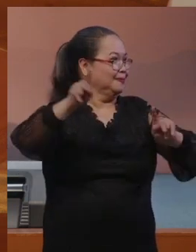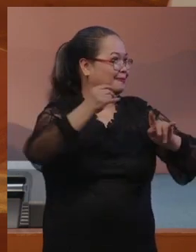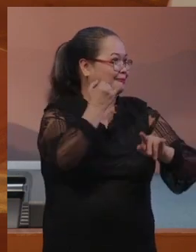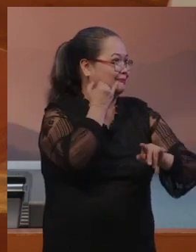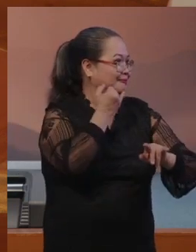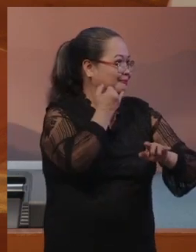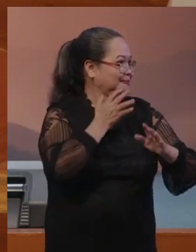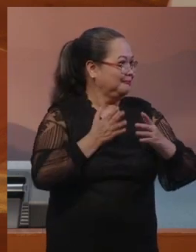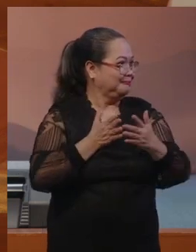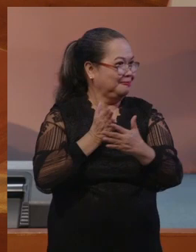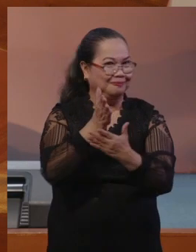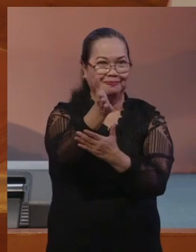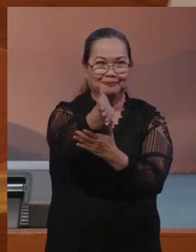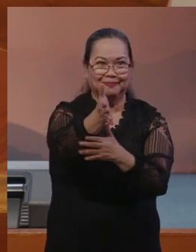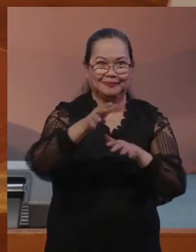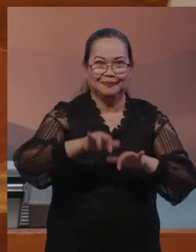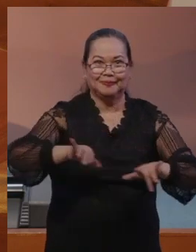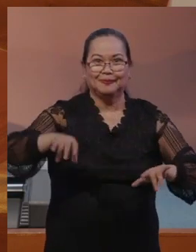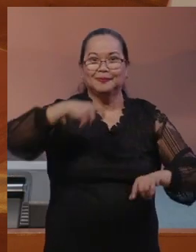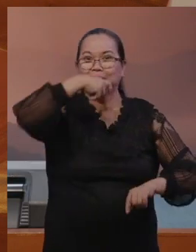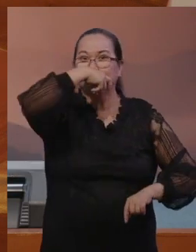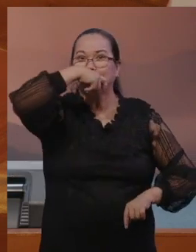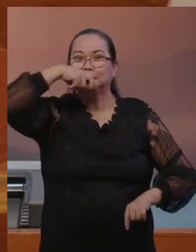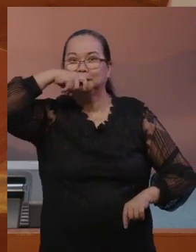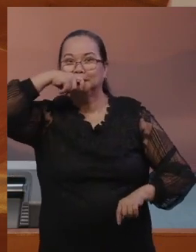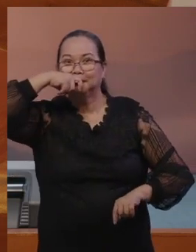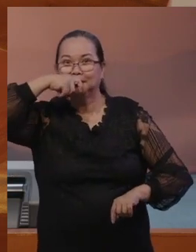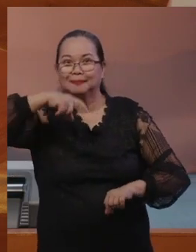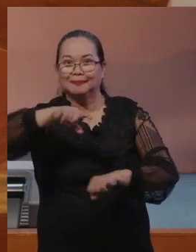into the midst of the sea on dry ground.